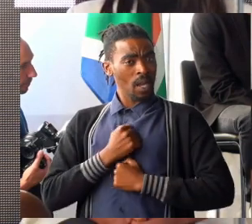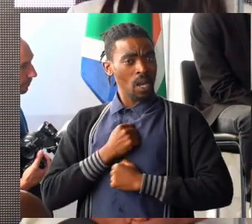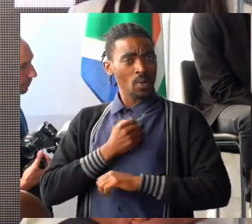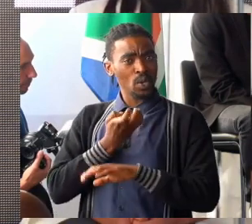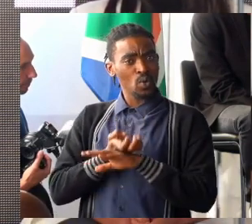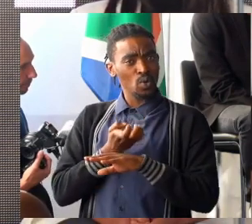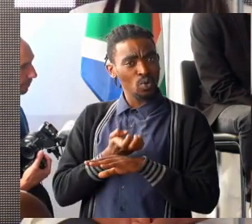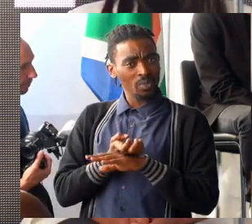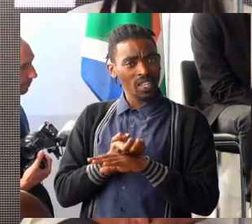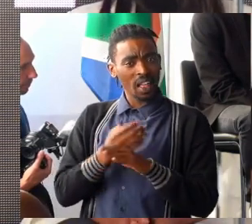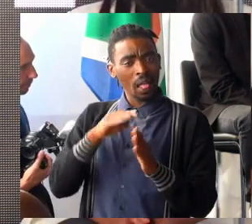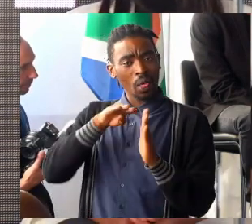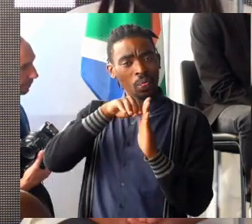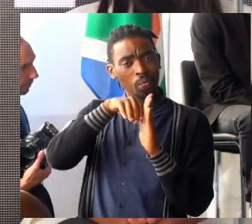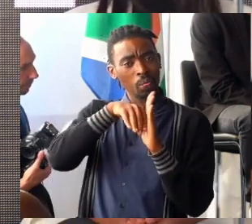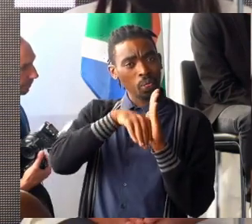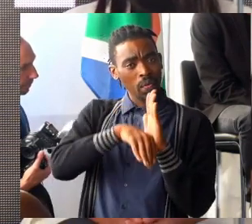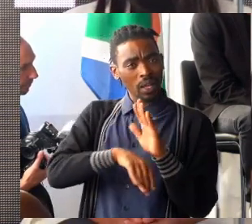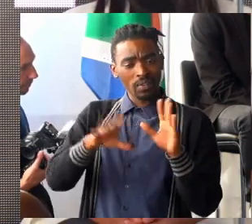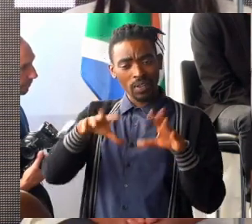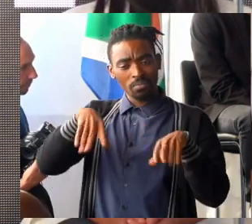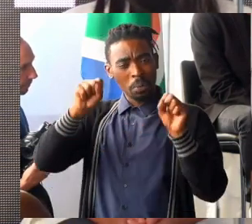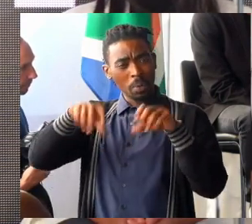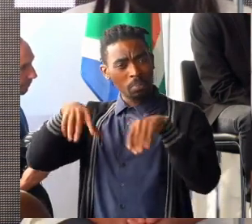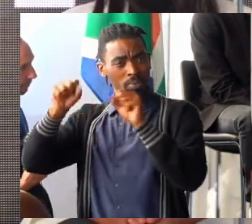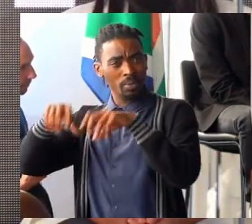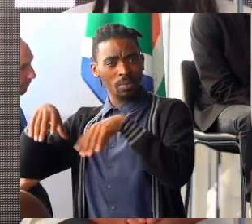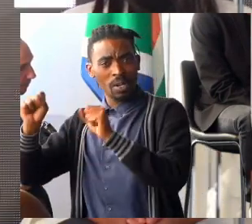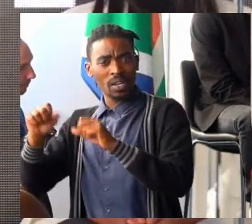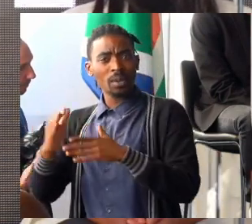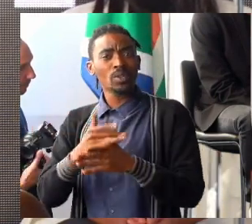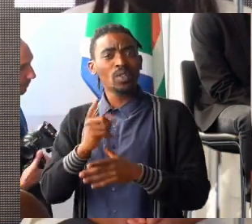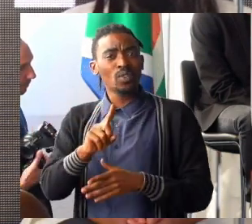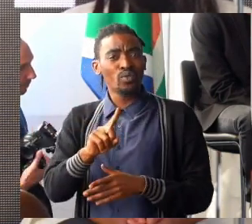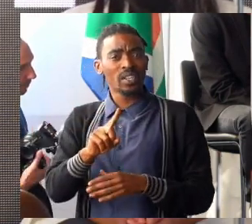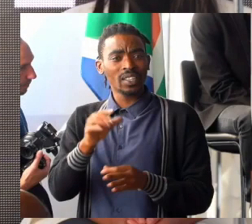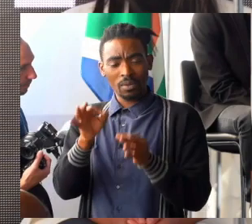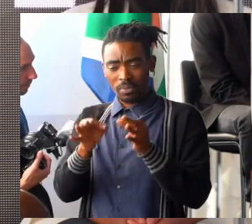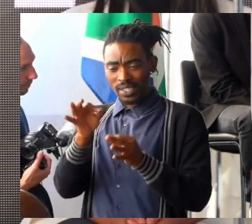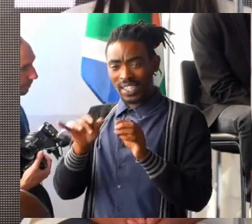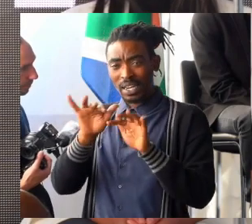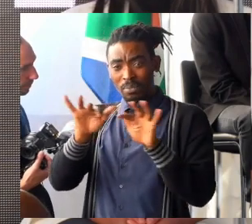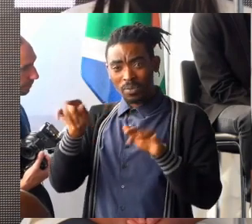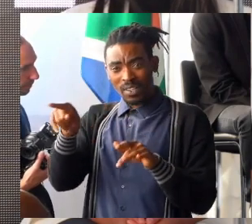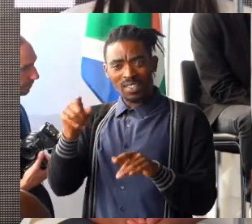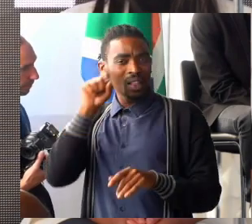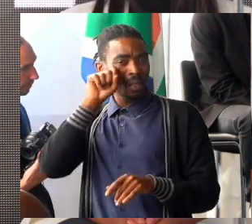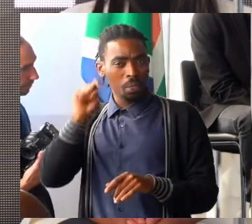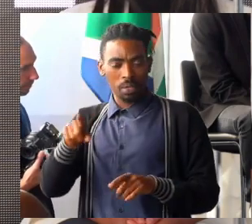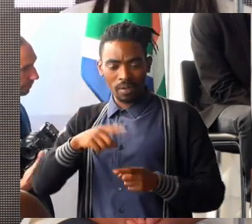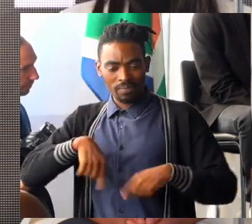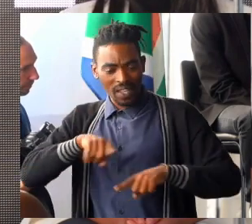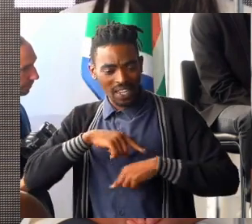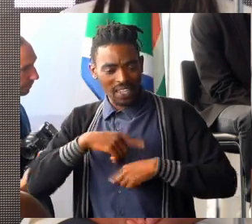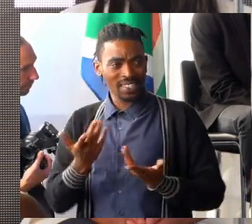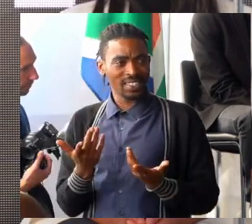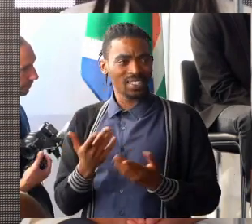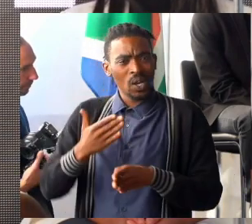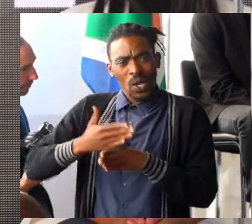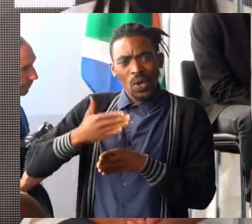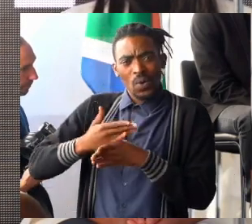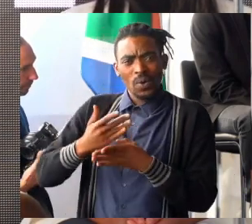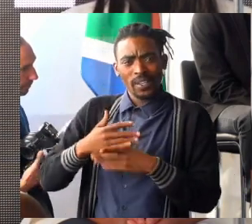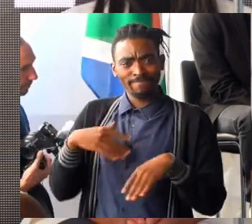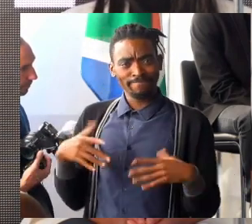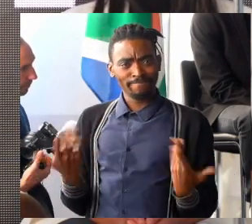for lack of electricity and growth because of political neglect, incompetence, and corruption. Unemployment today